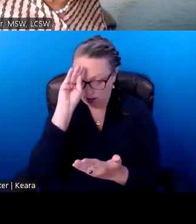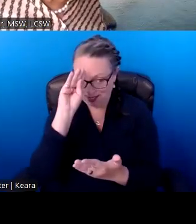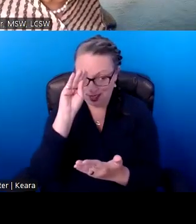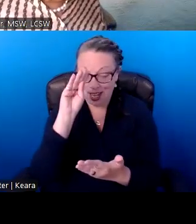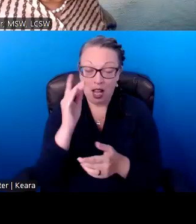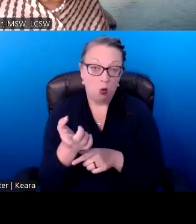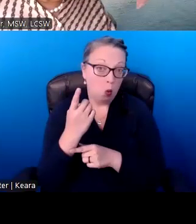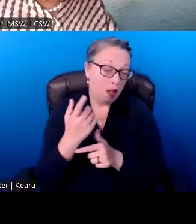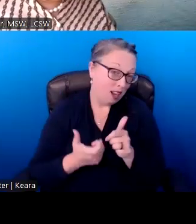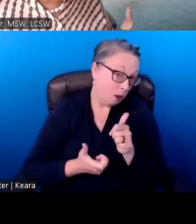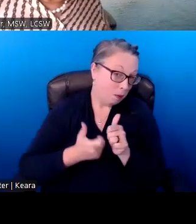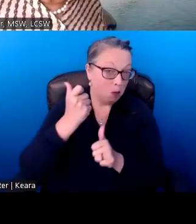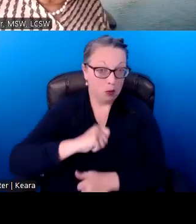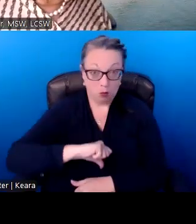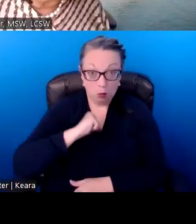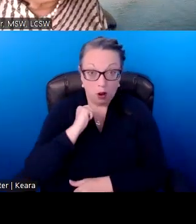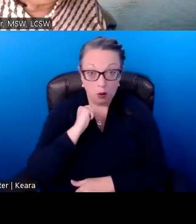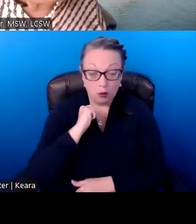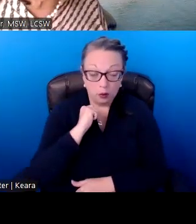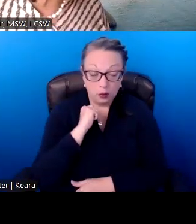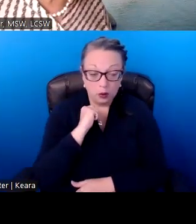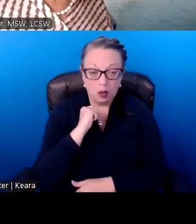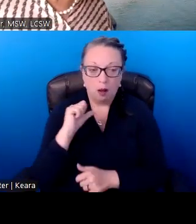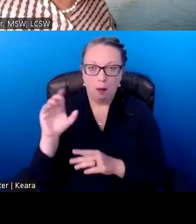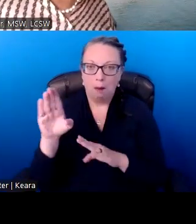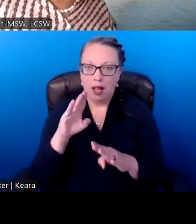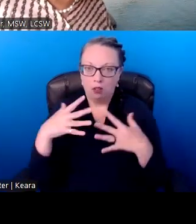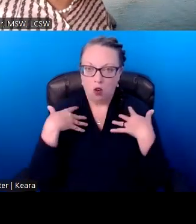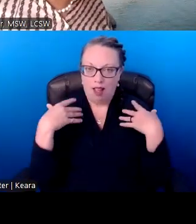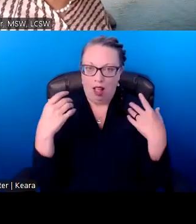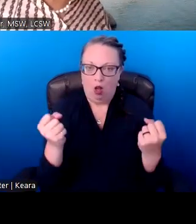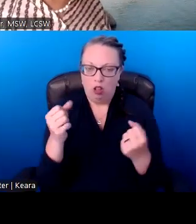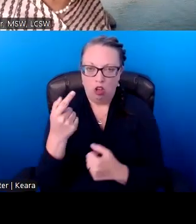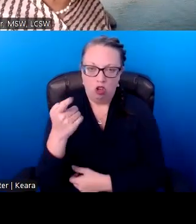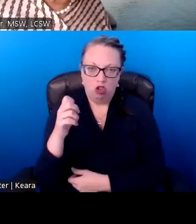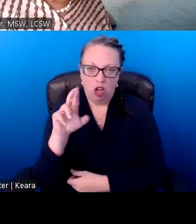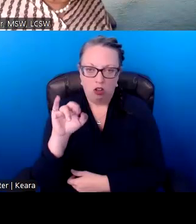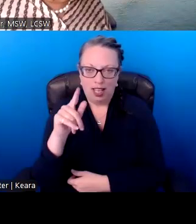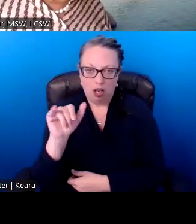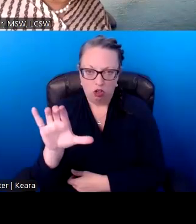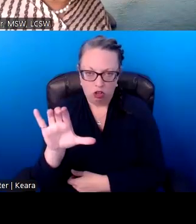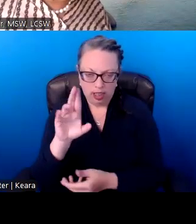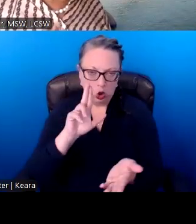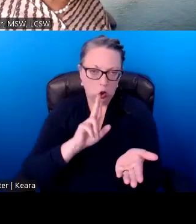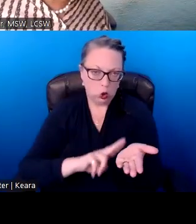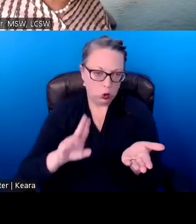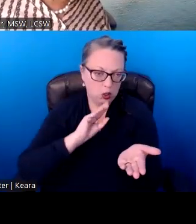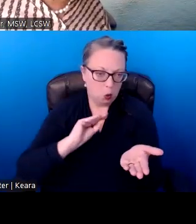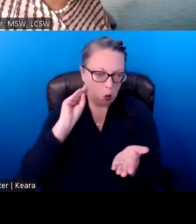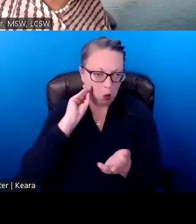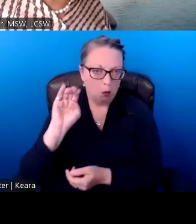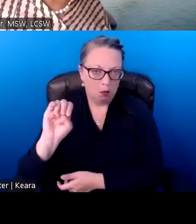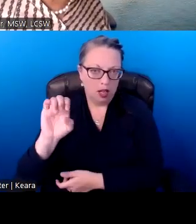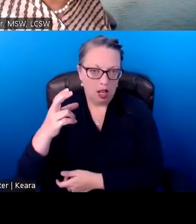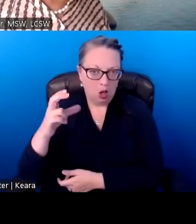of is the behavioral health geriatric nursing home echo, and the substance